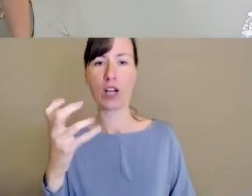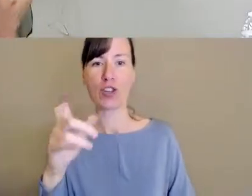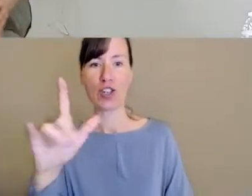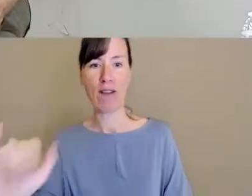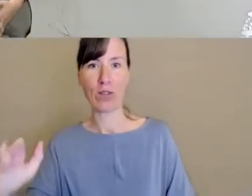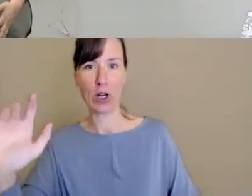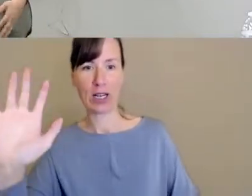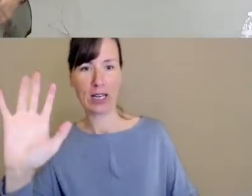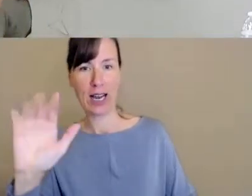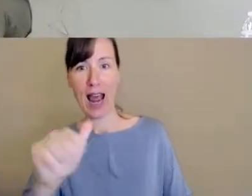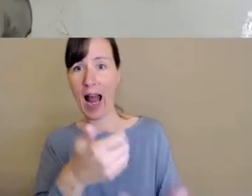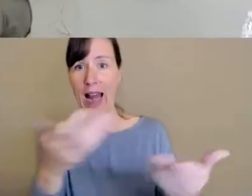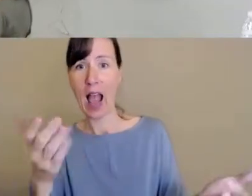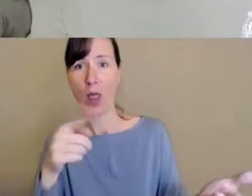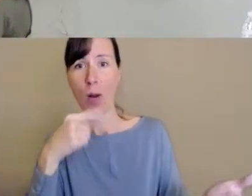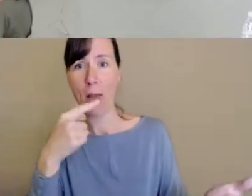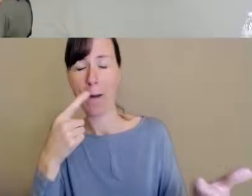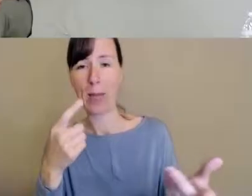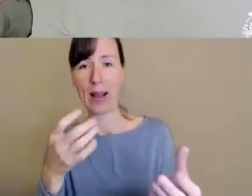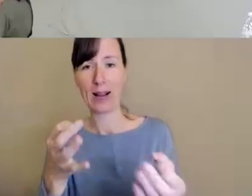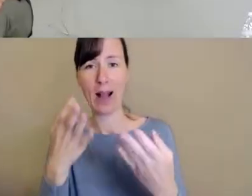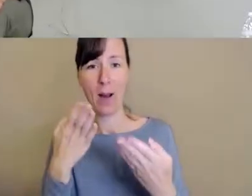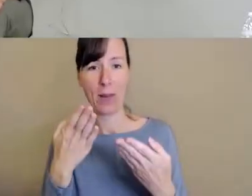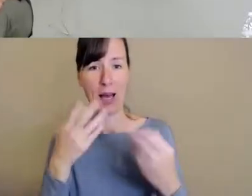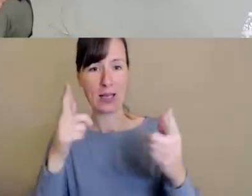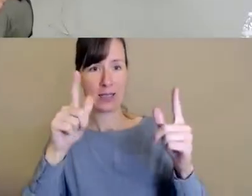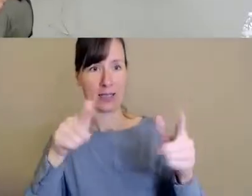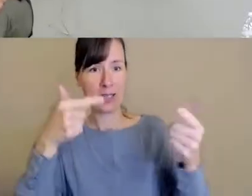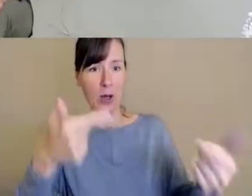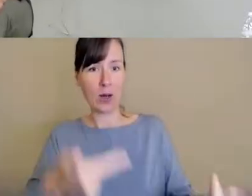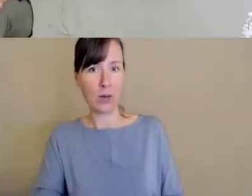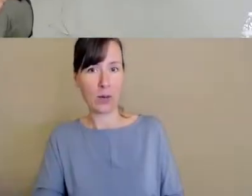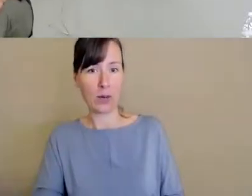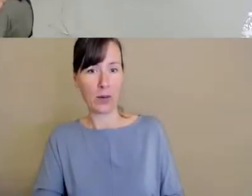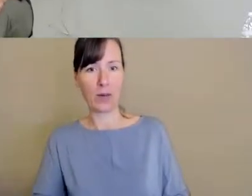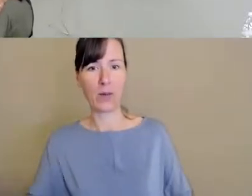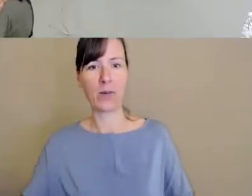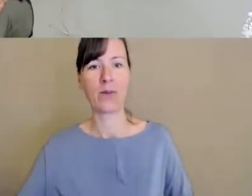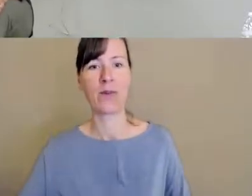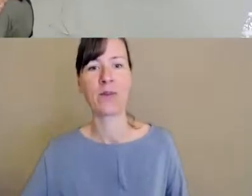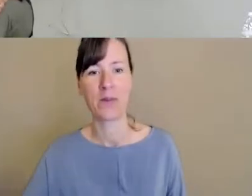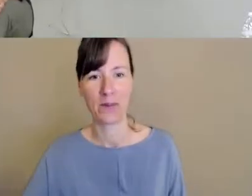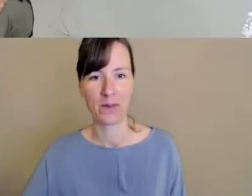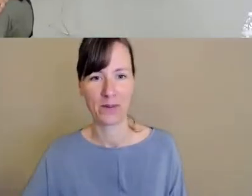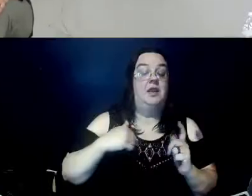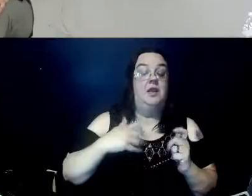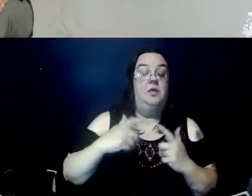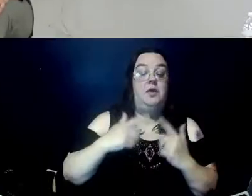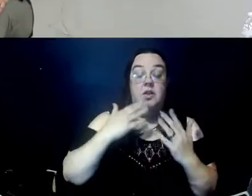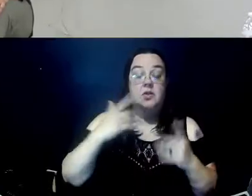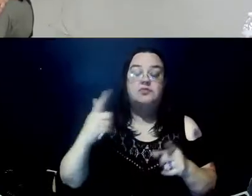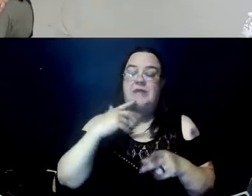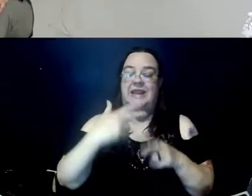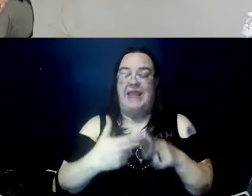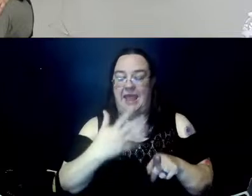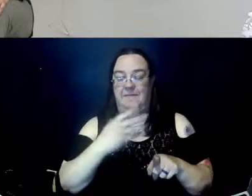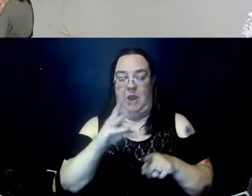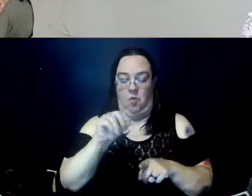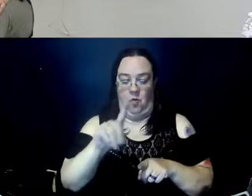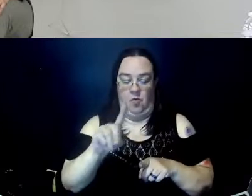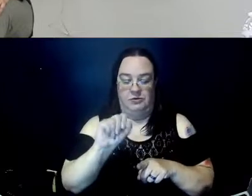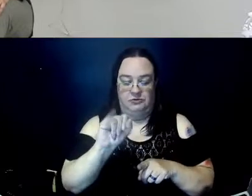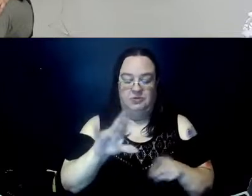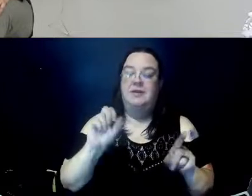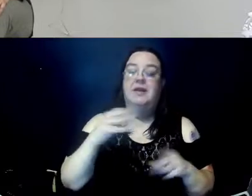comments? I just want to thank council for taking this action and preparing to do that. Your name and your ward, sir. Yes, thank